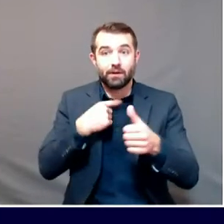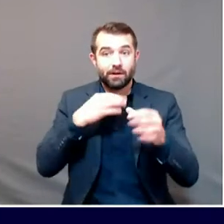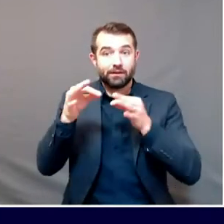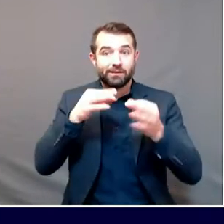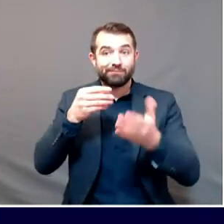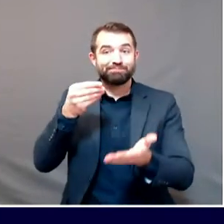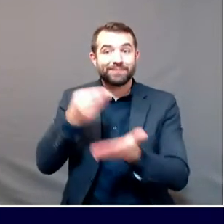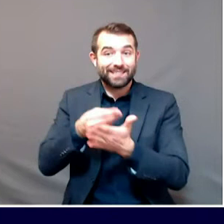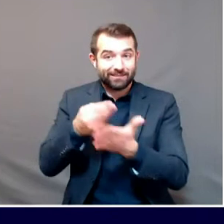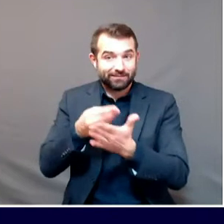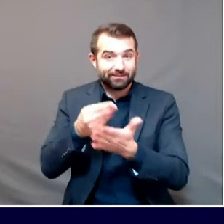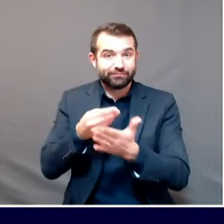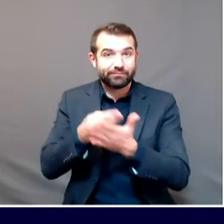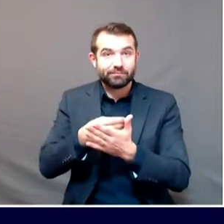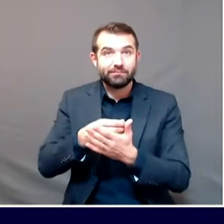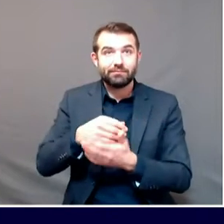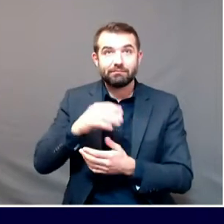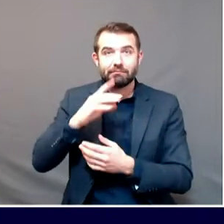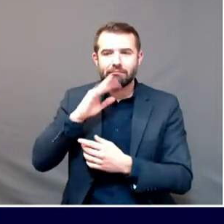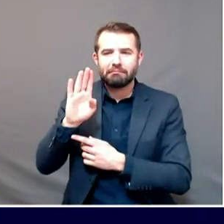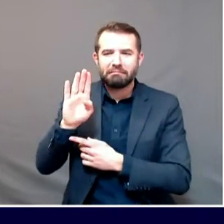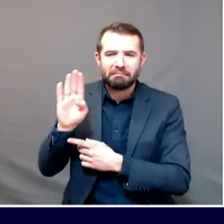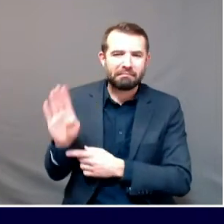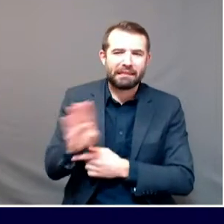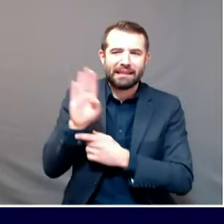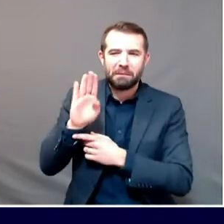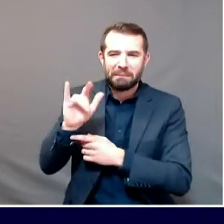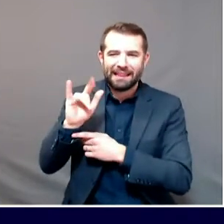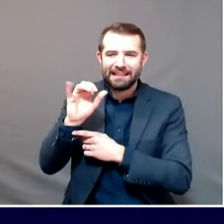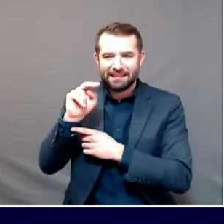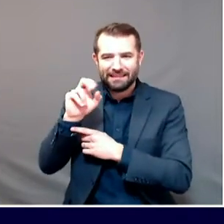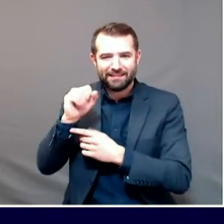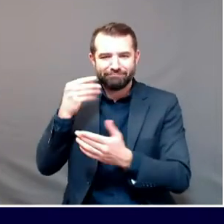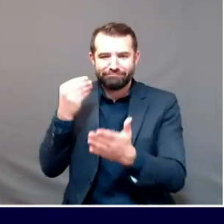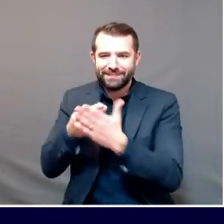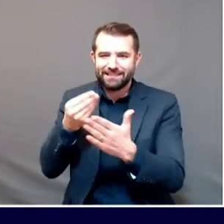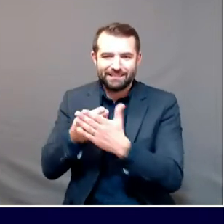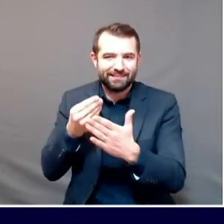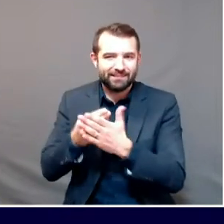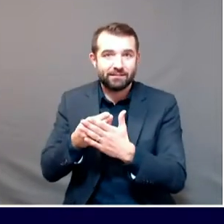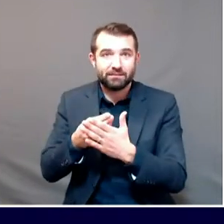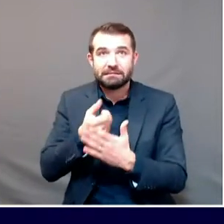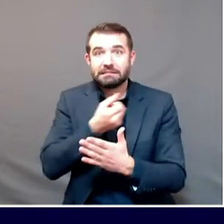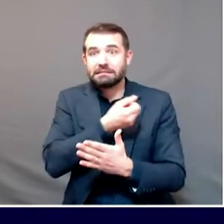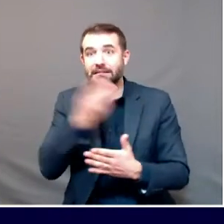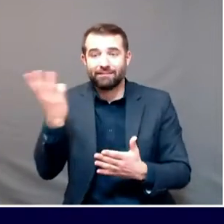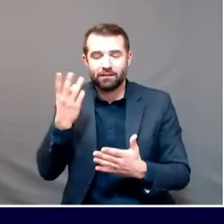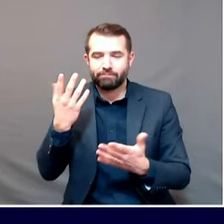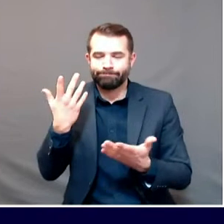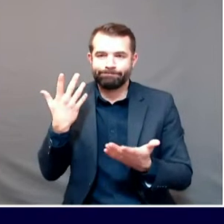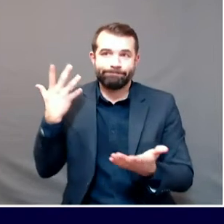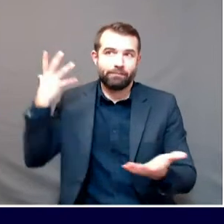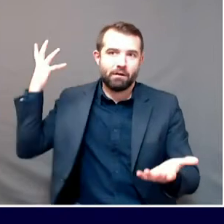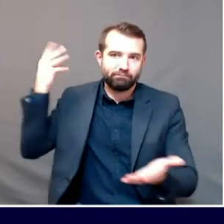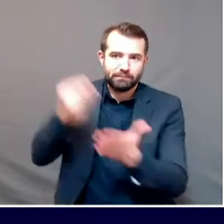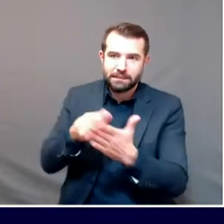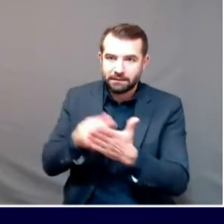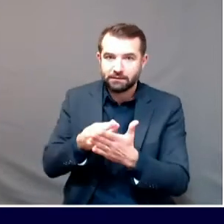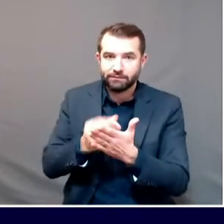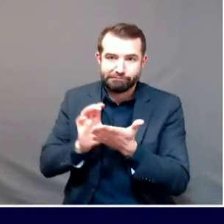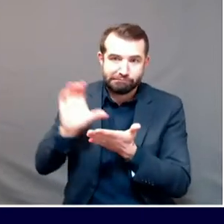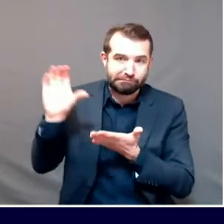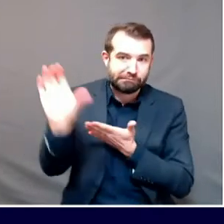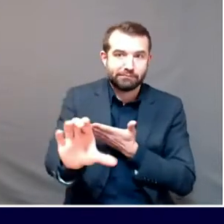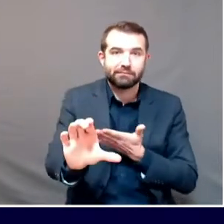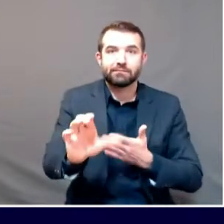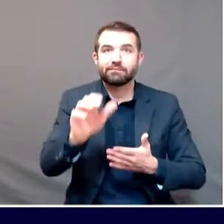upon billions of dollars in funding, both public and private, that were directed to make COVID vaccines a